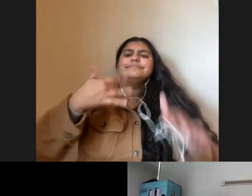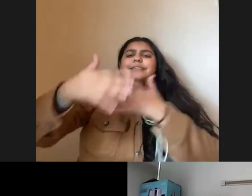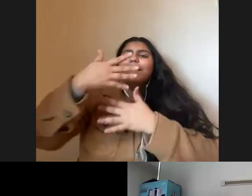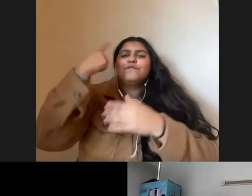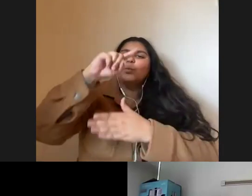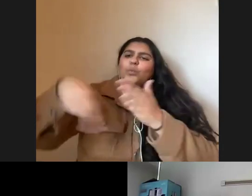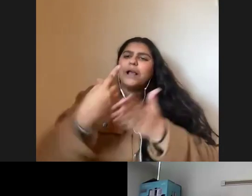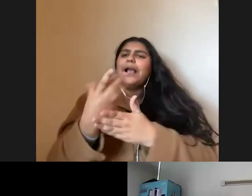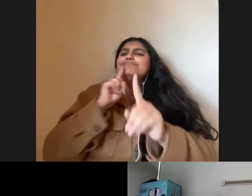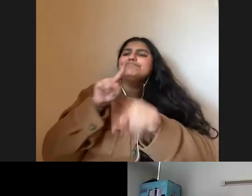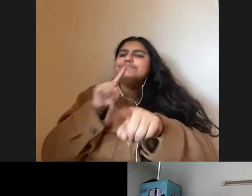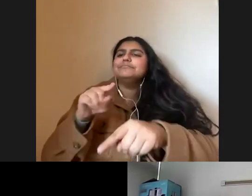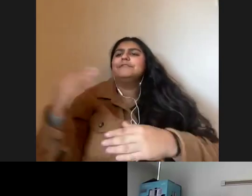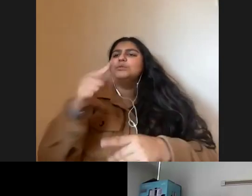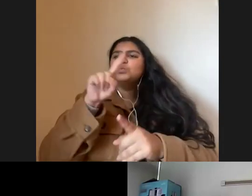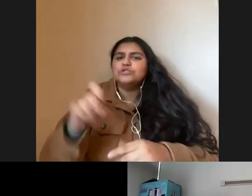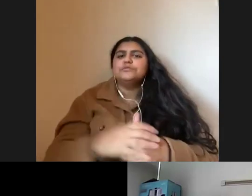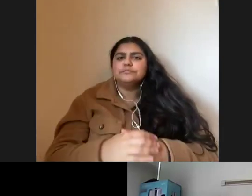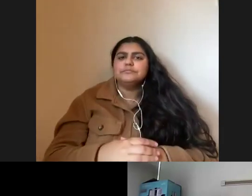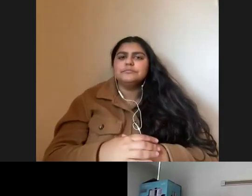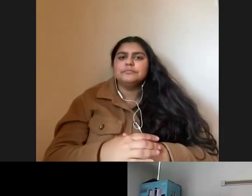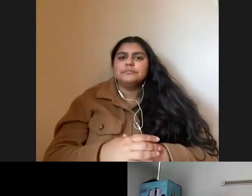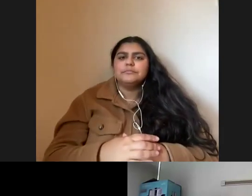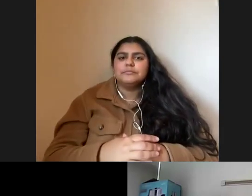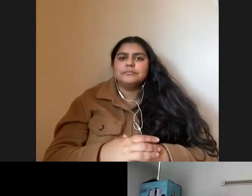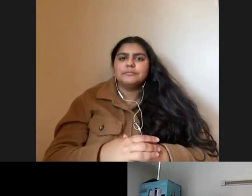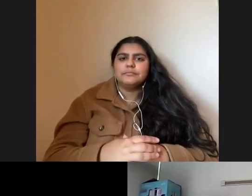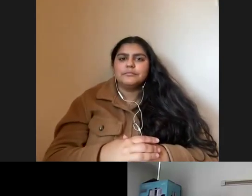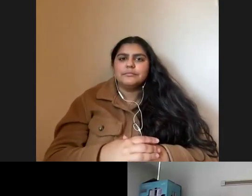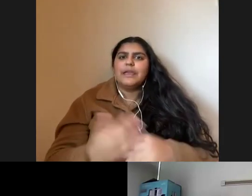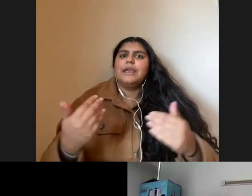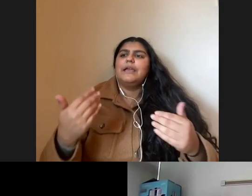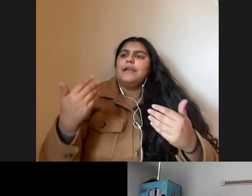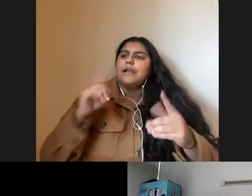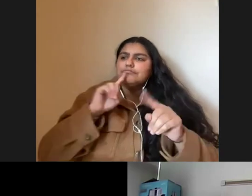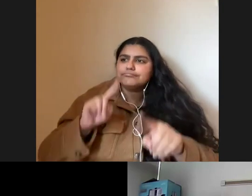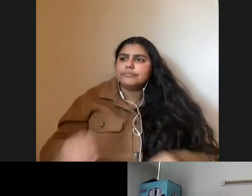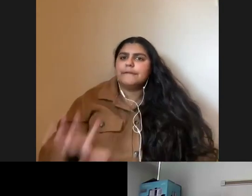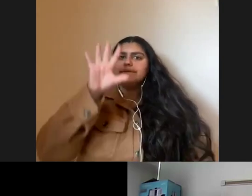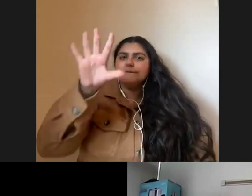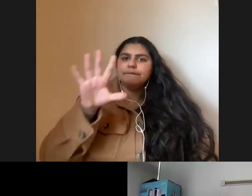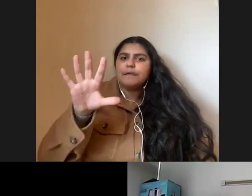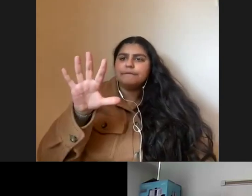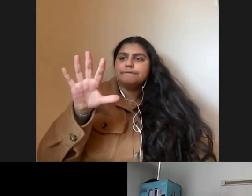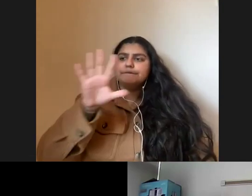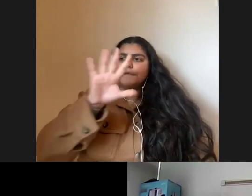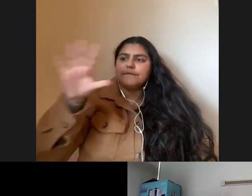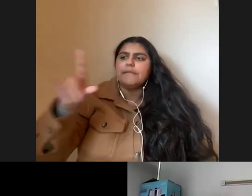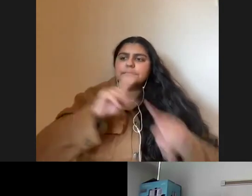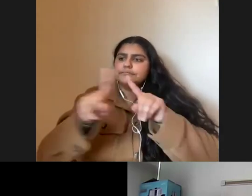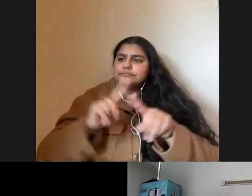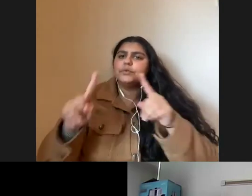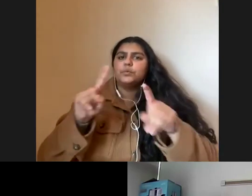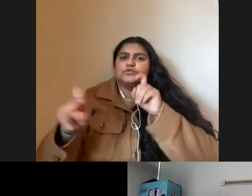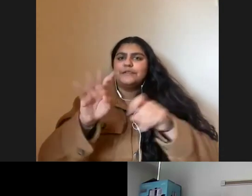fish questions. We got through uh 55 questions Nice. during this rapid fire